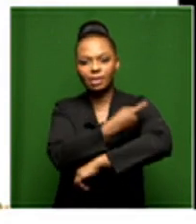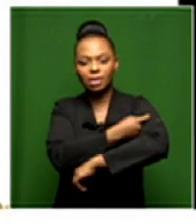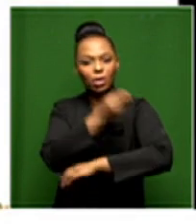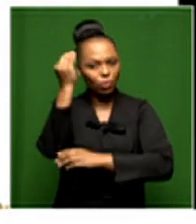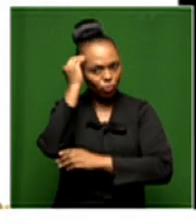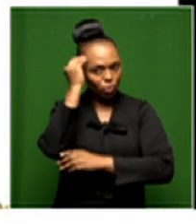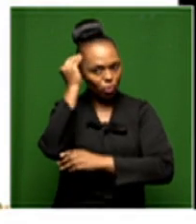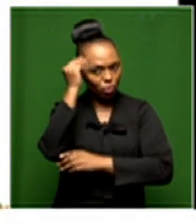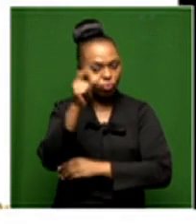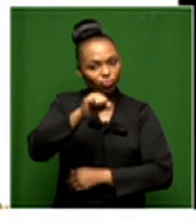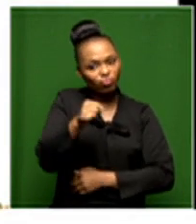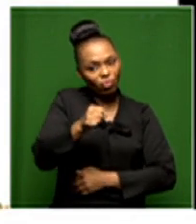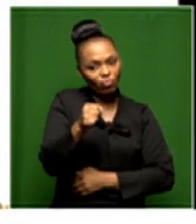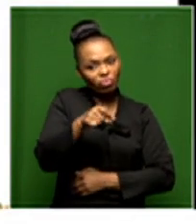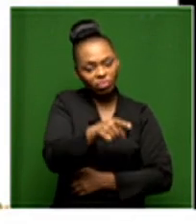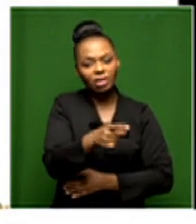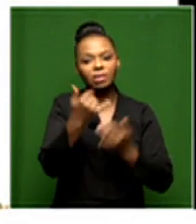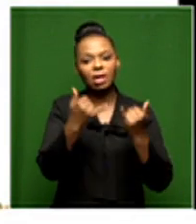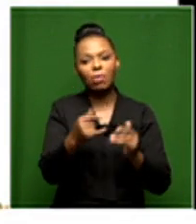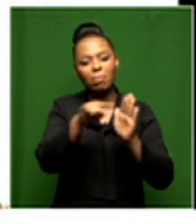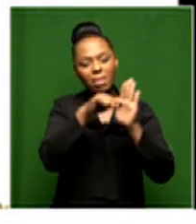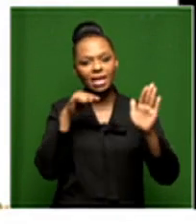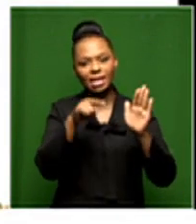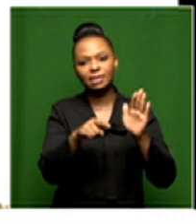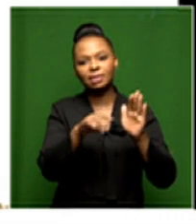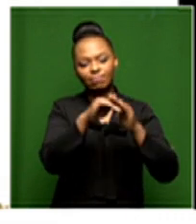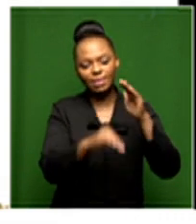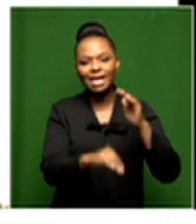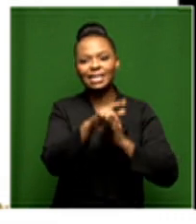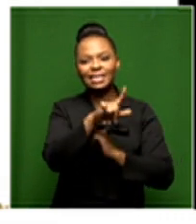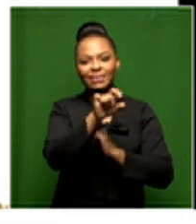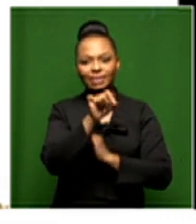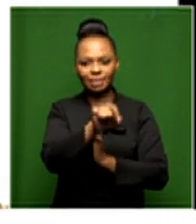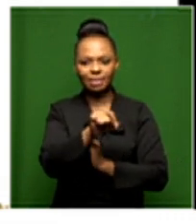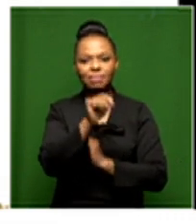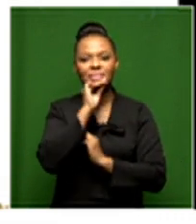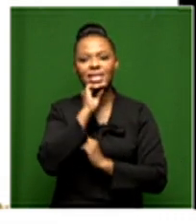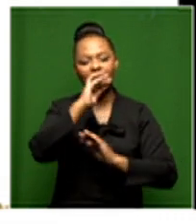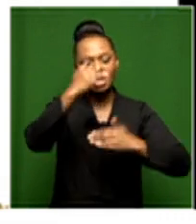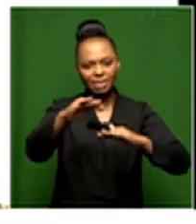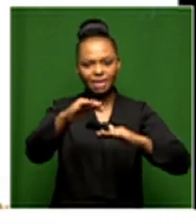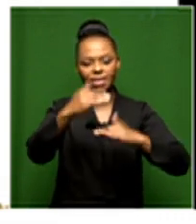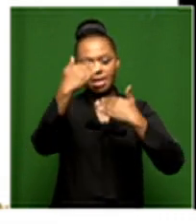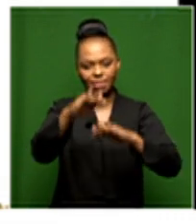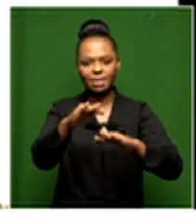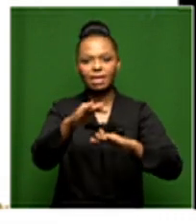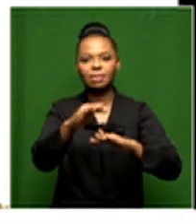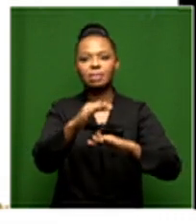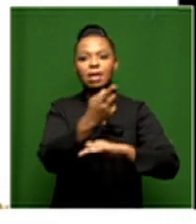commercial storage of this vaccine at minus 70 is very limited capacity. However, we have